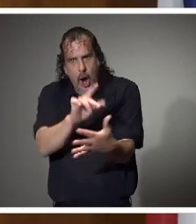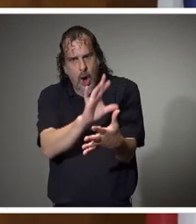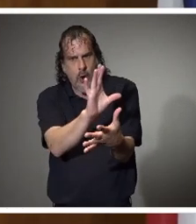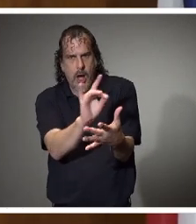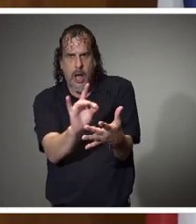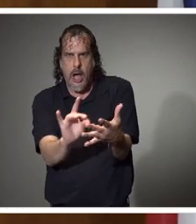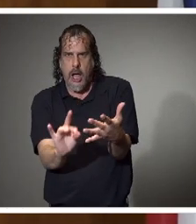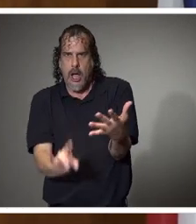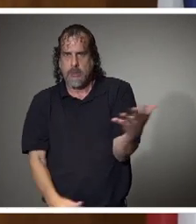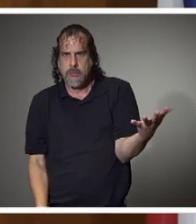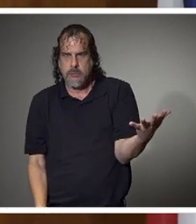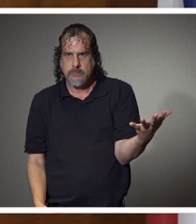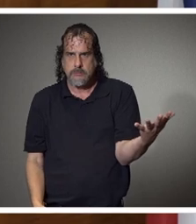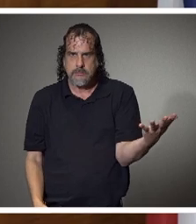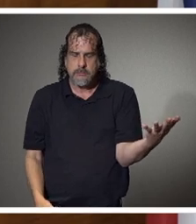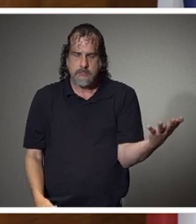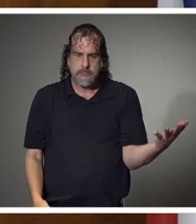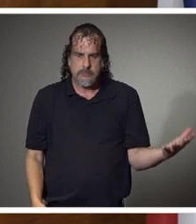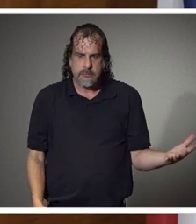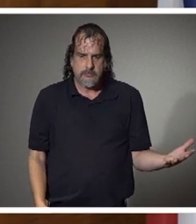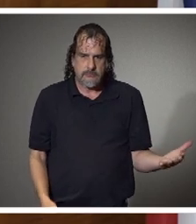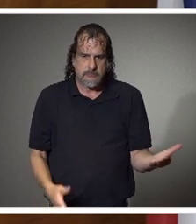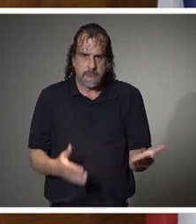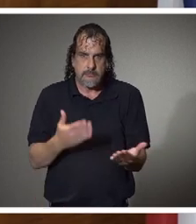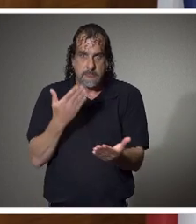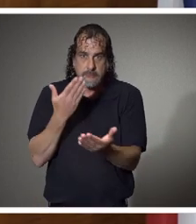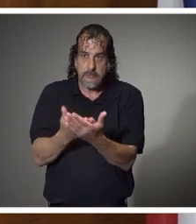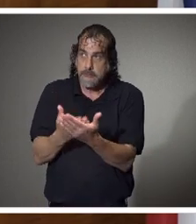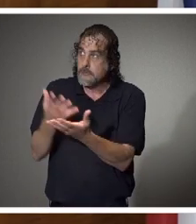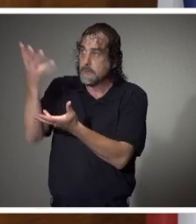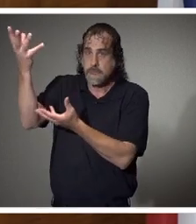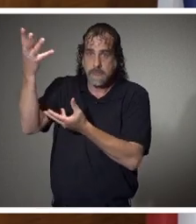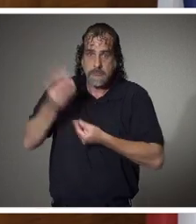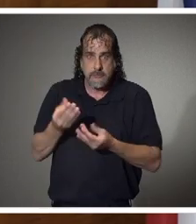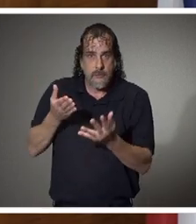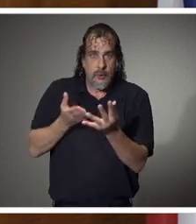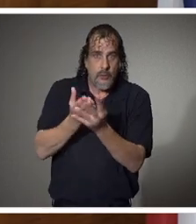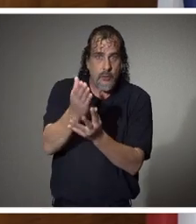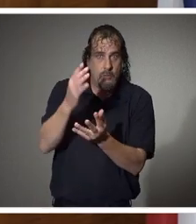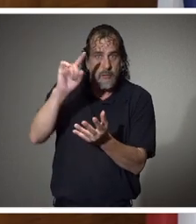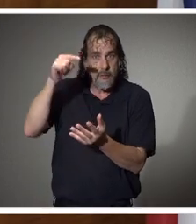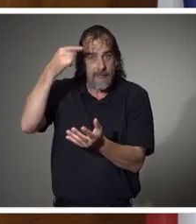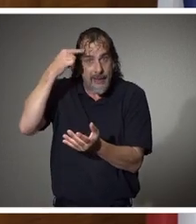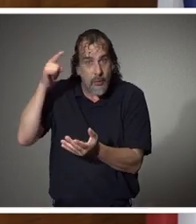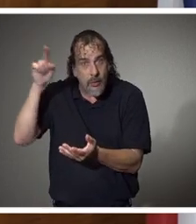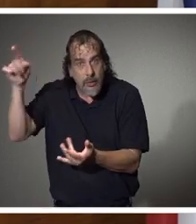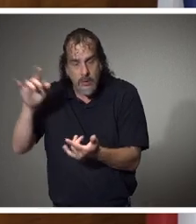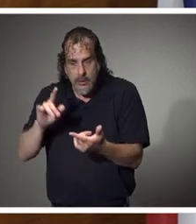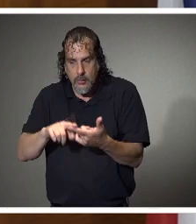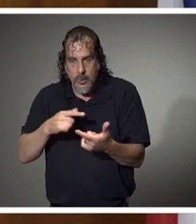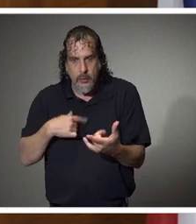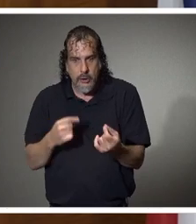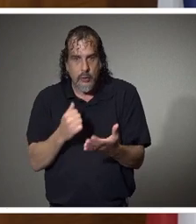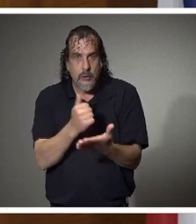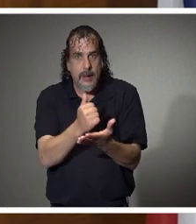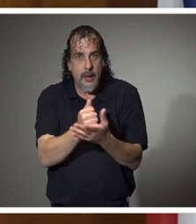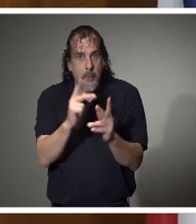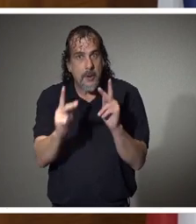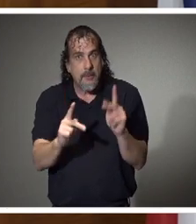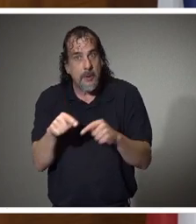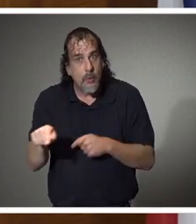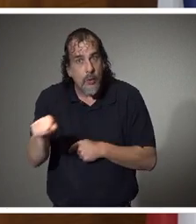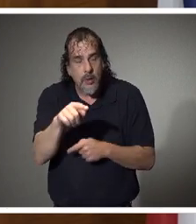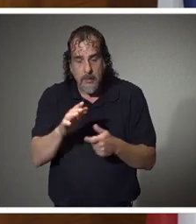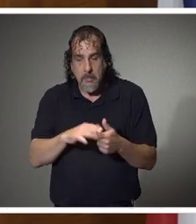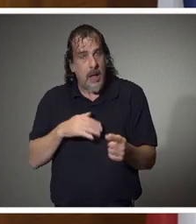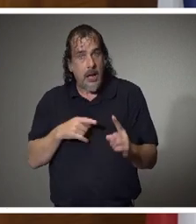for the monies that we have received through the CARES Act. What can we do to help Mississippians? My number one goal